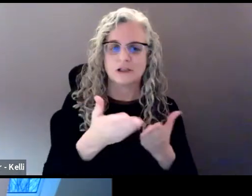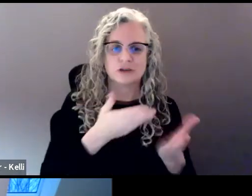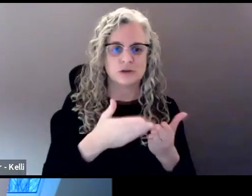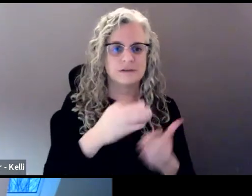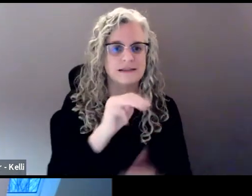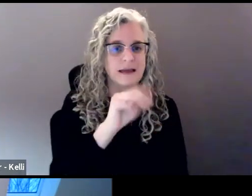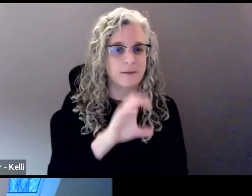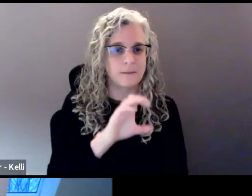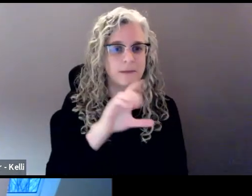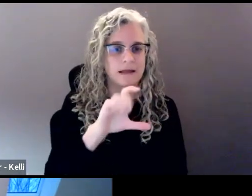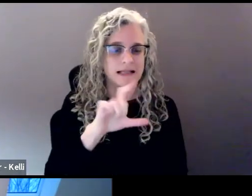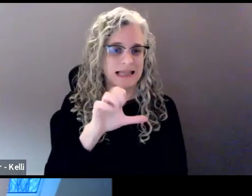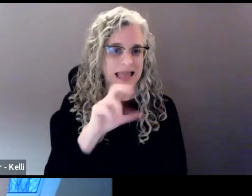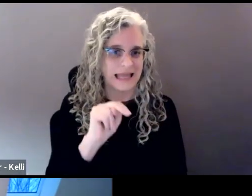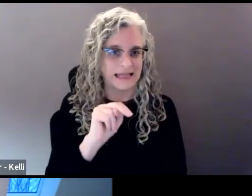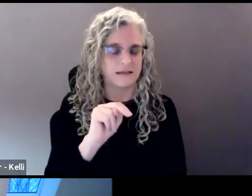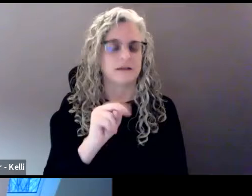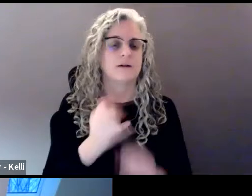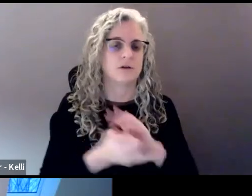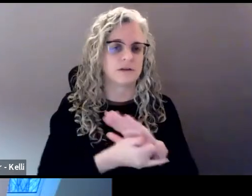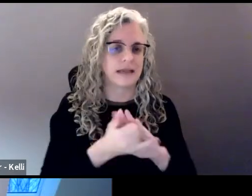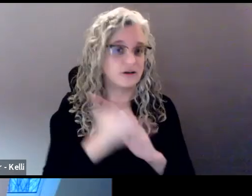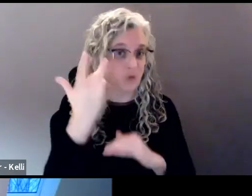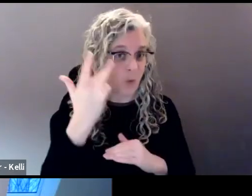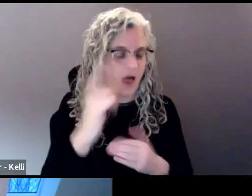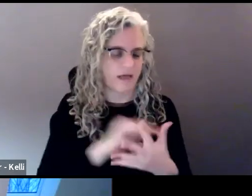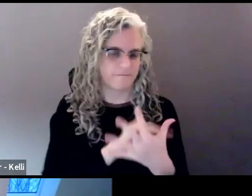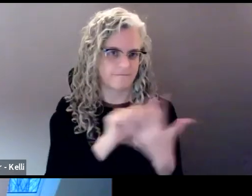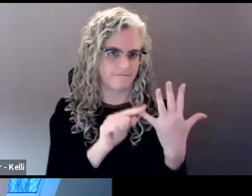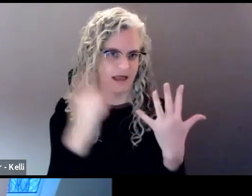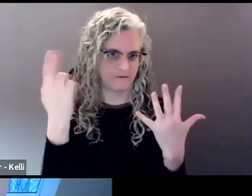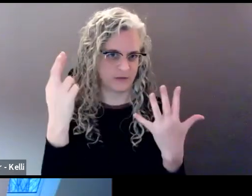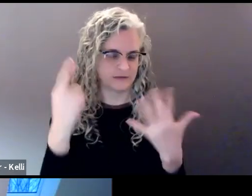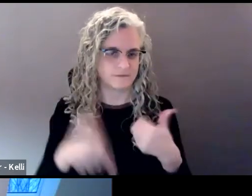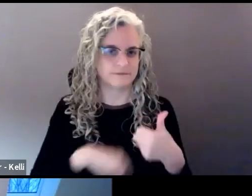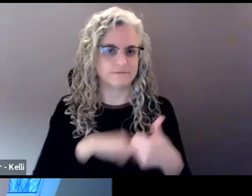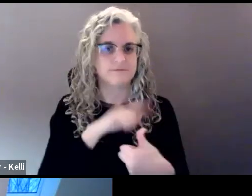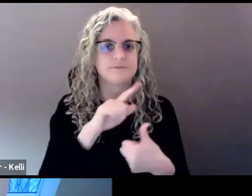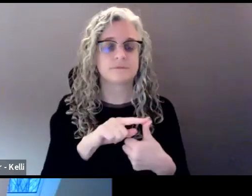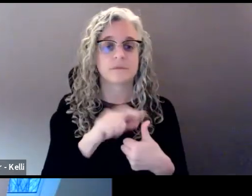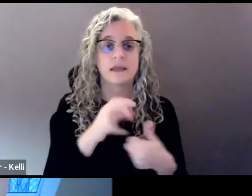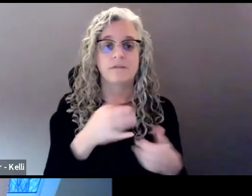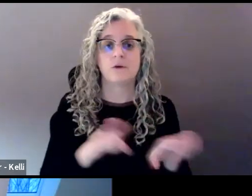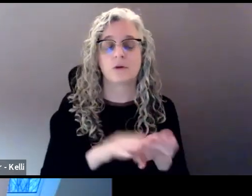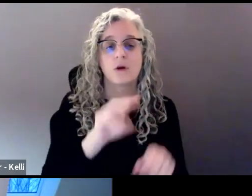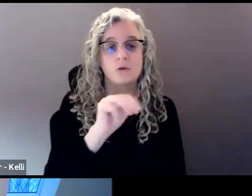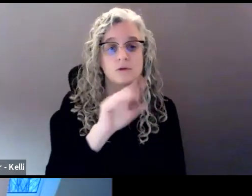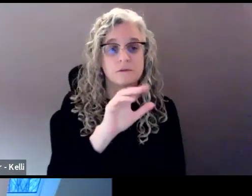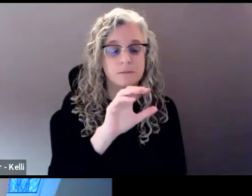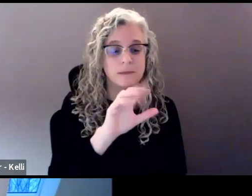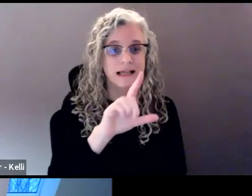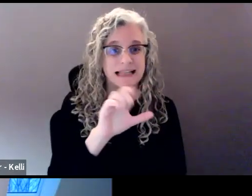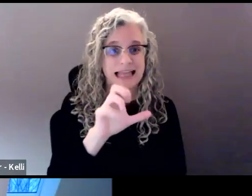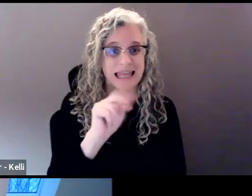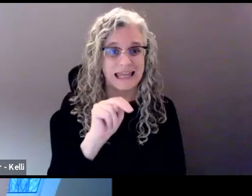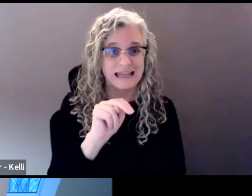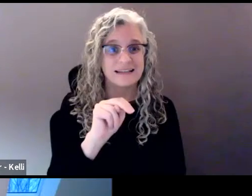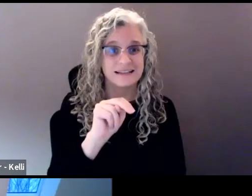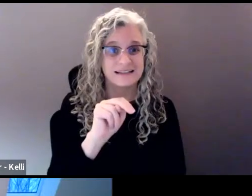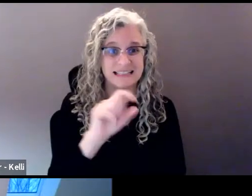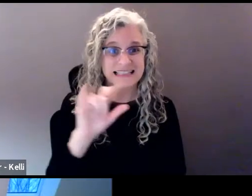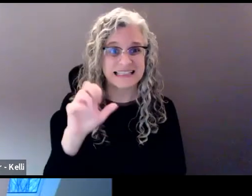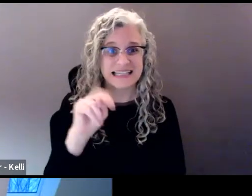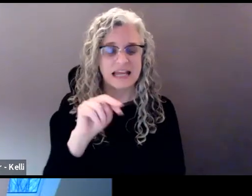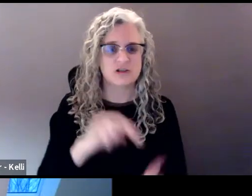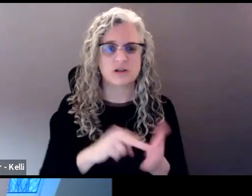Rail Station for the following five reasons. First, closing the McLean Rail Station would defeat the goals of